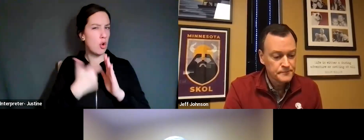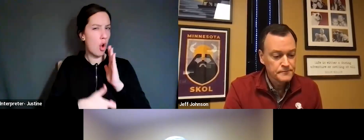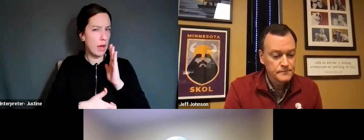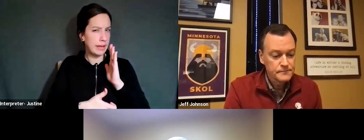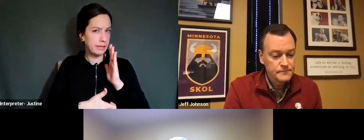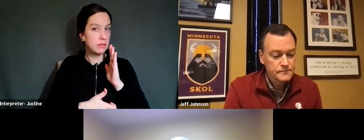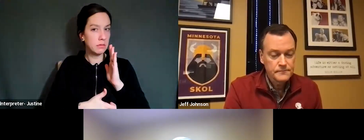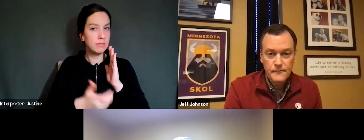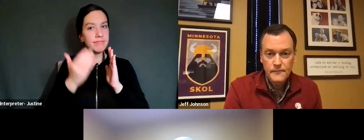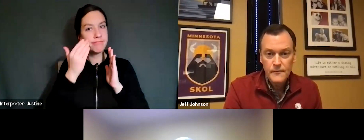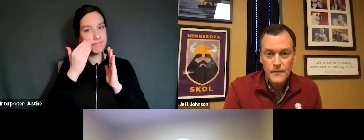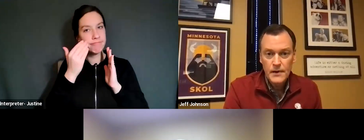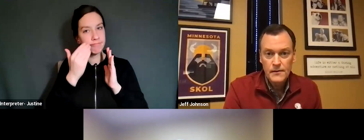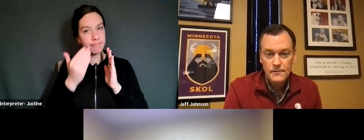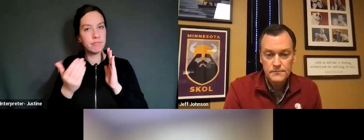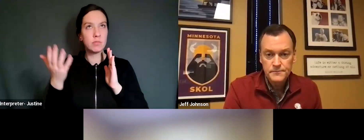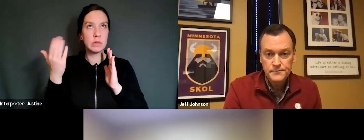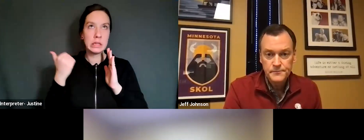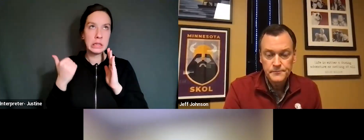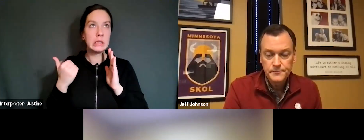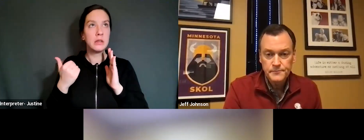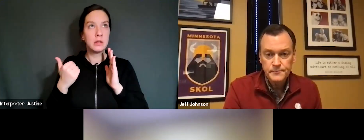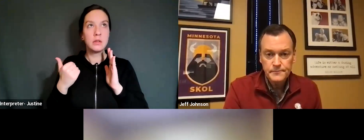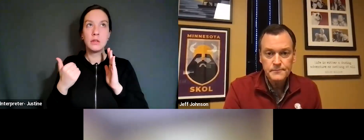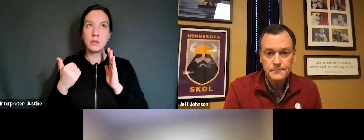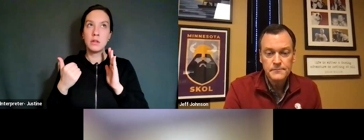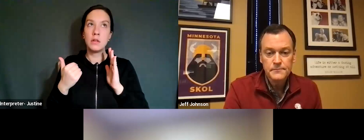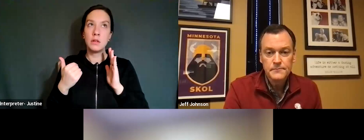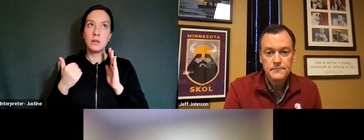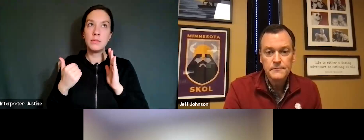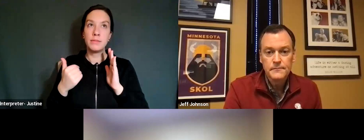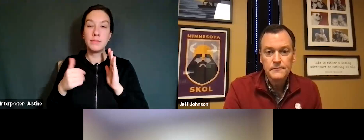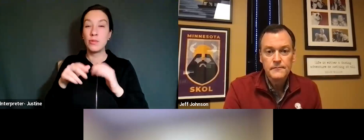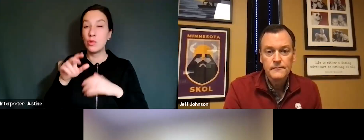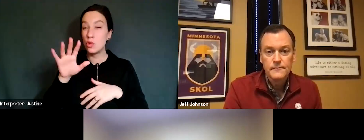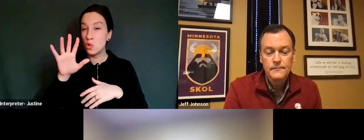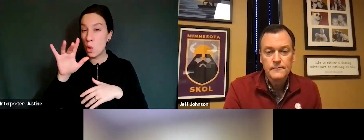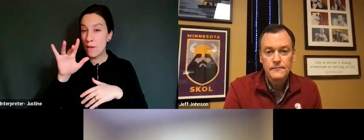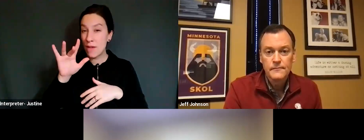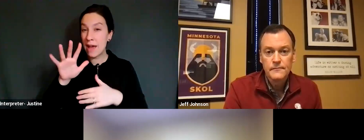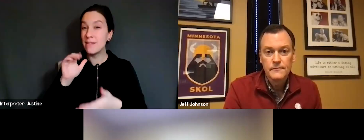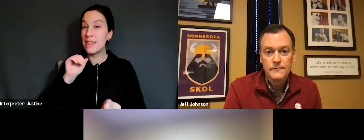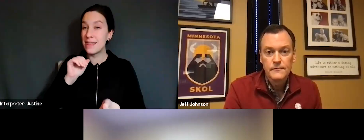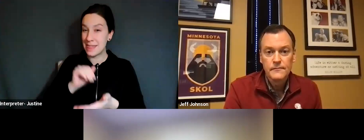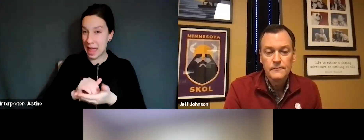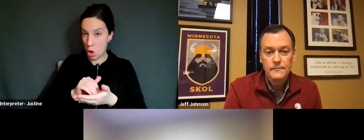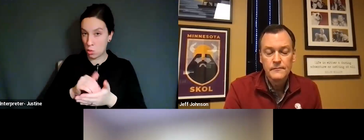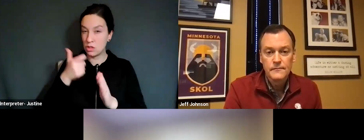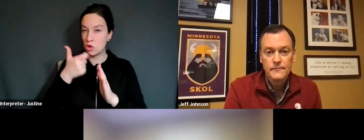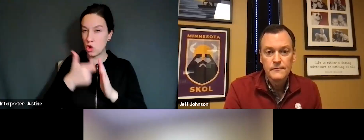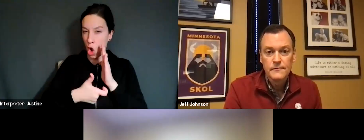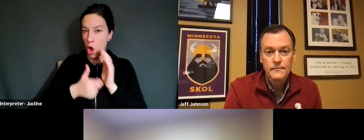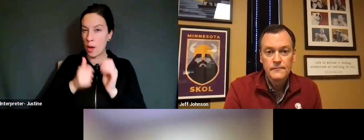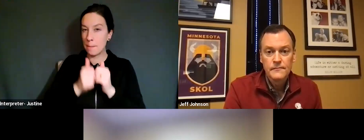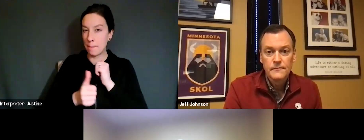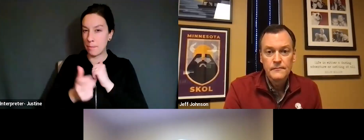it was publicized that a dog is about 25,000. More recently, that number seems to have changed.